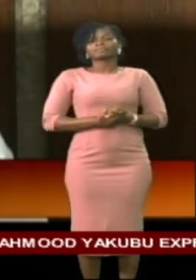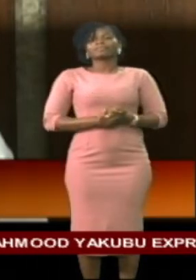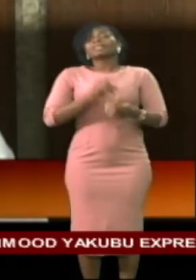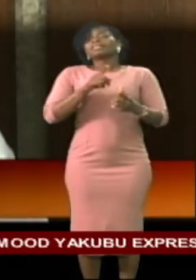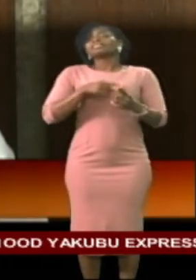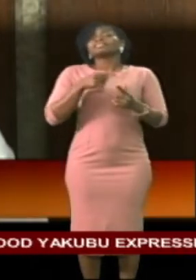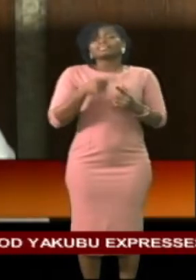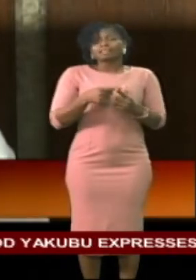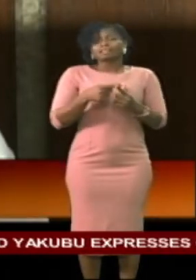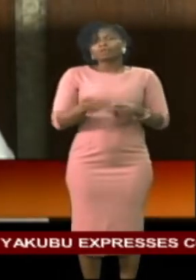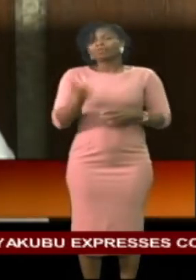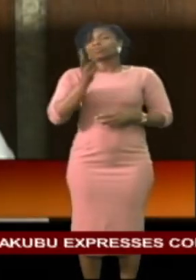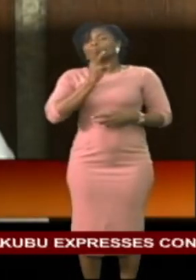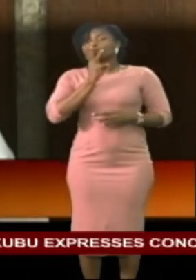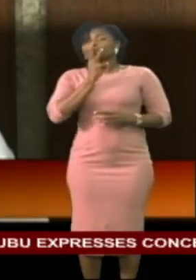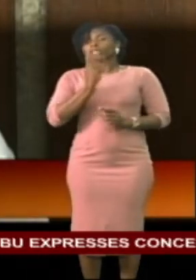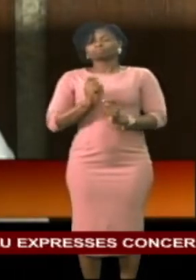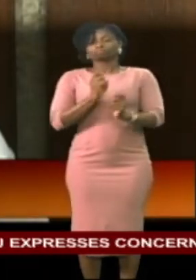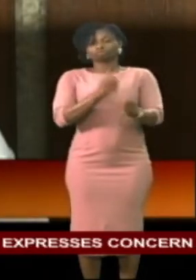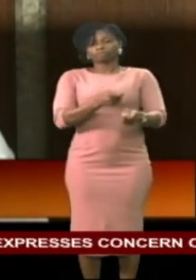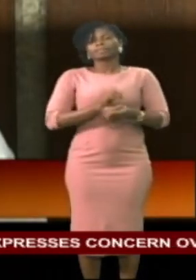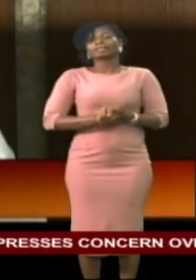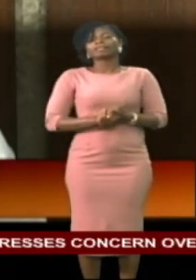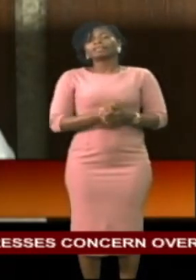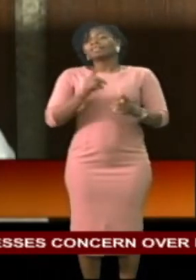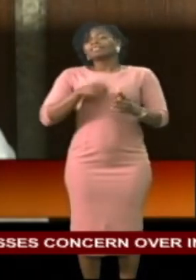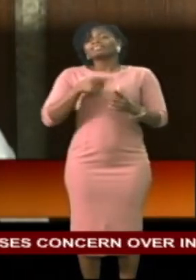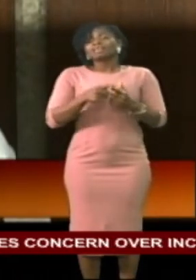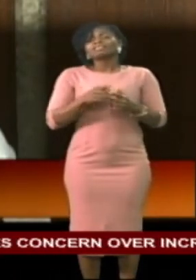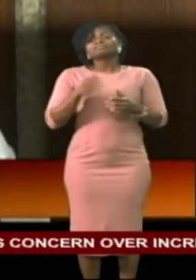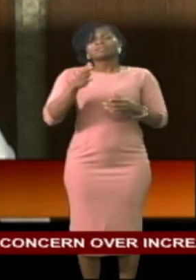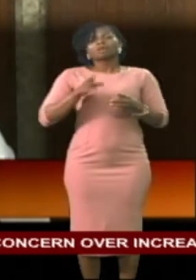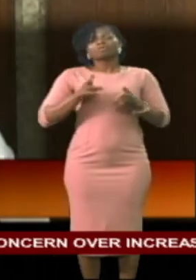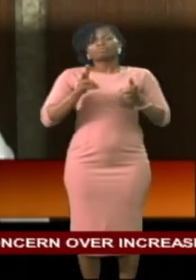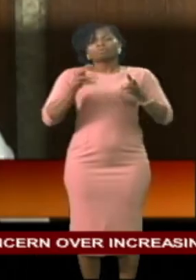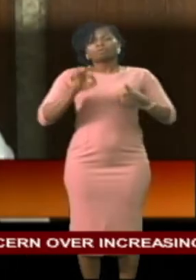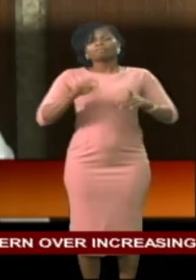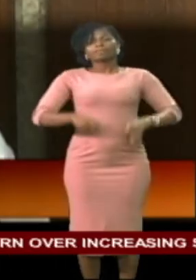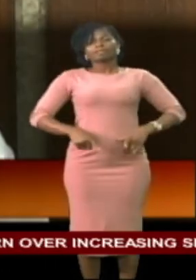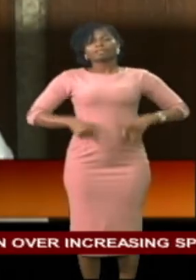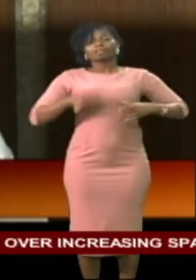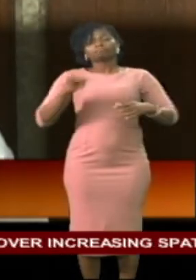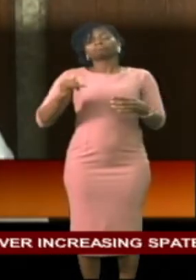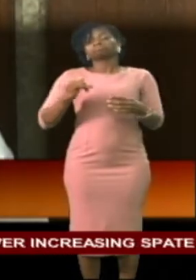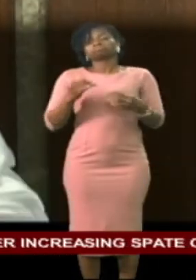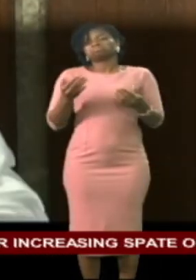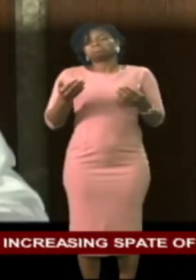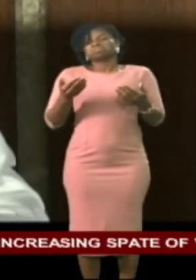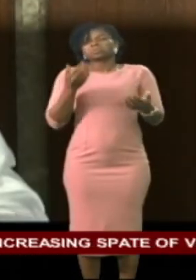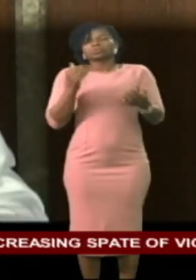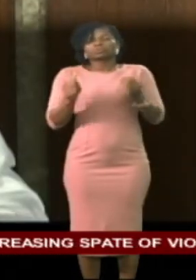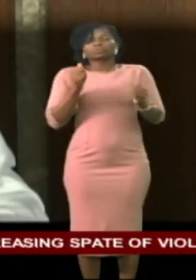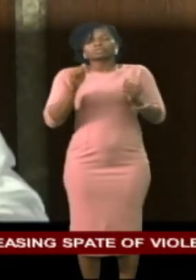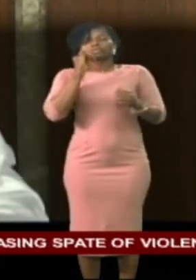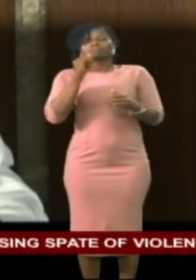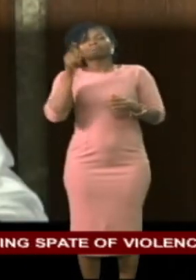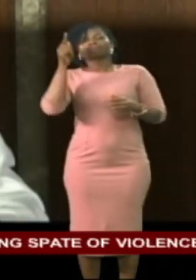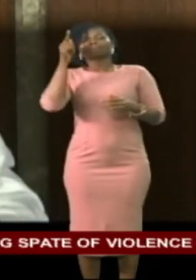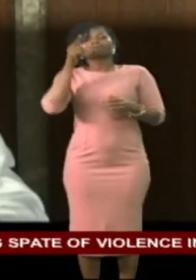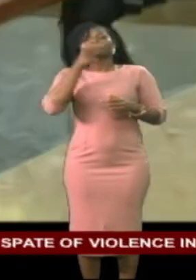then water supply, then the means of livelihood, which mainly agriculture